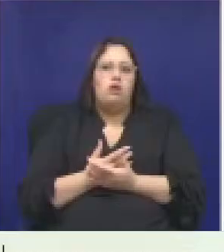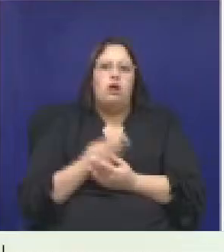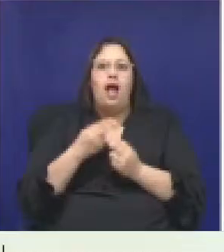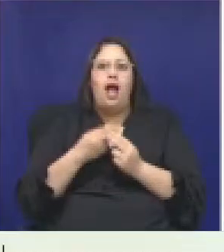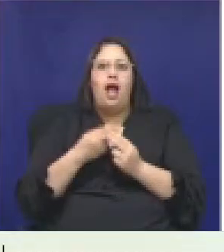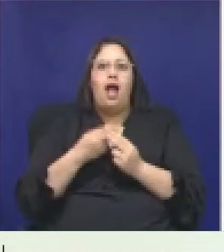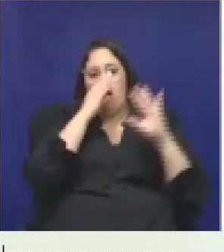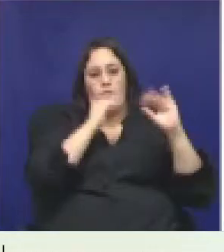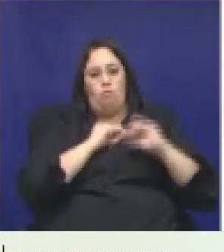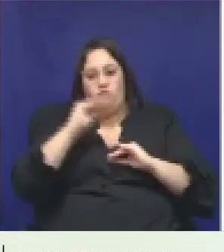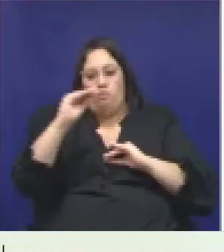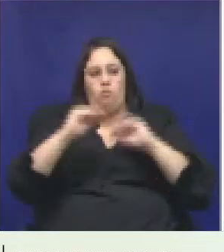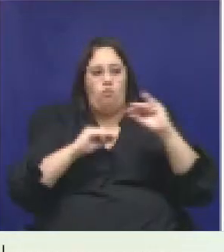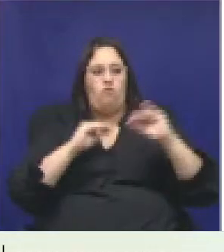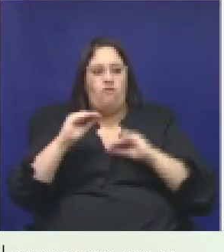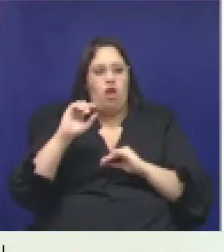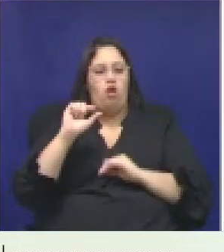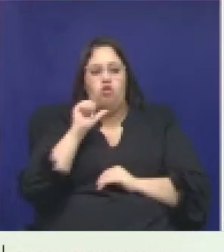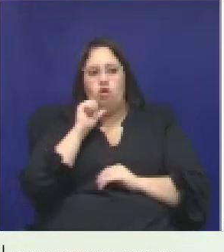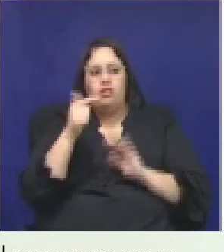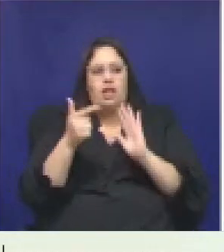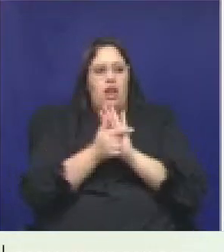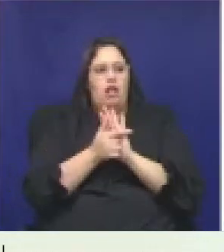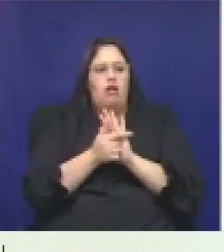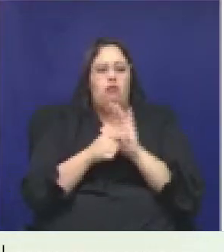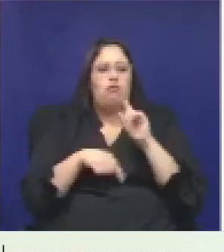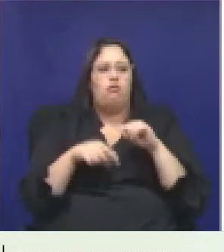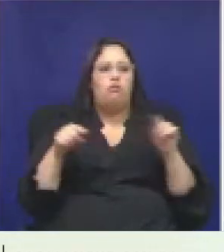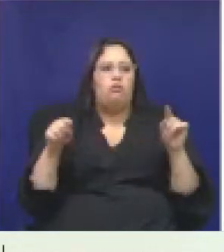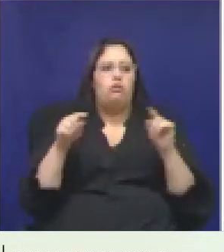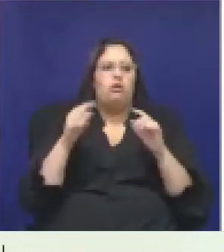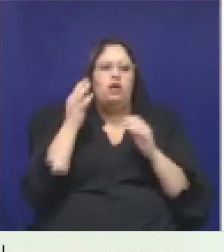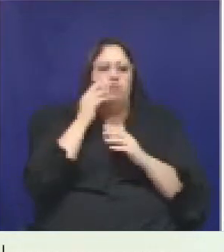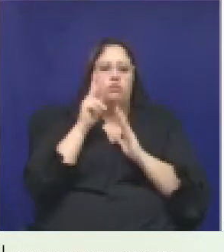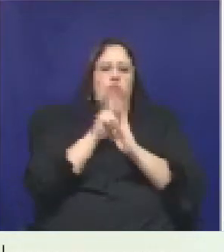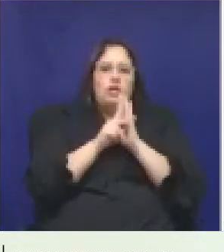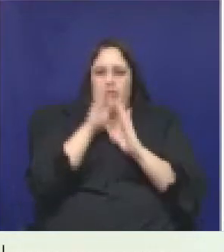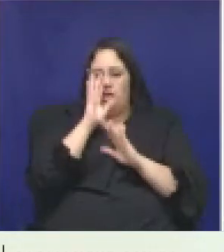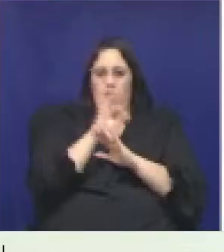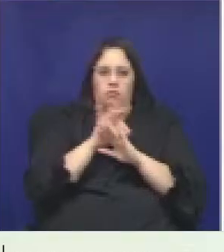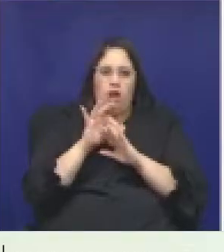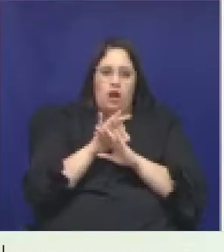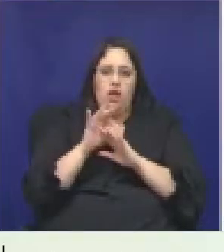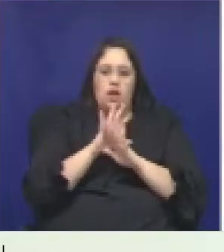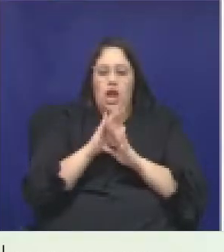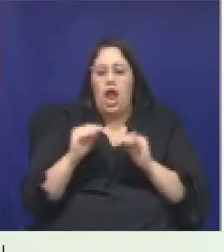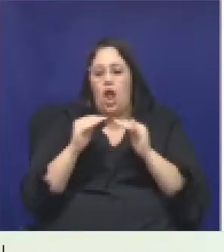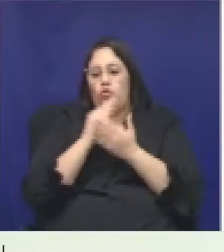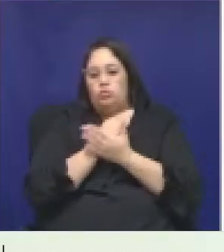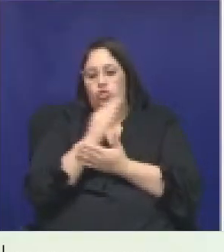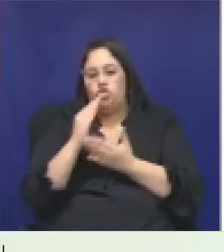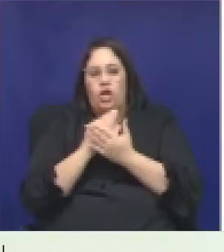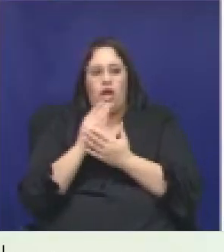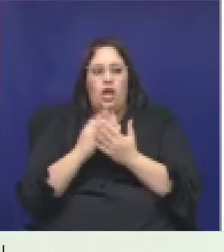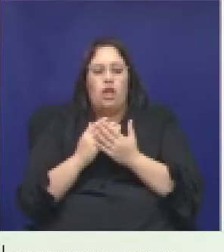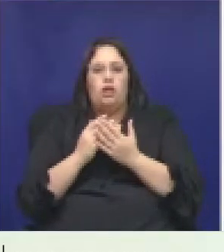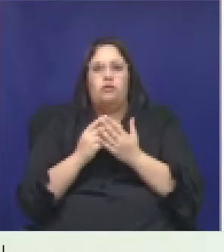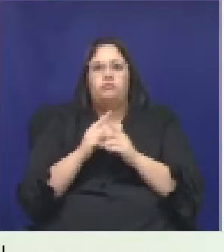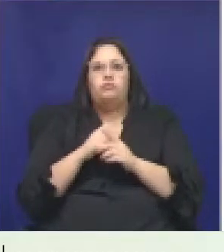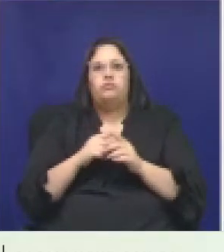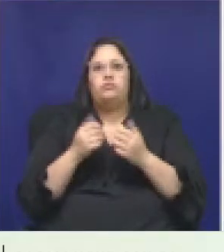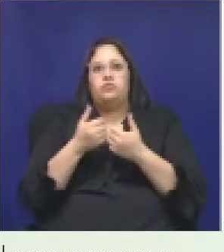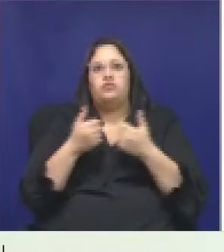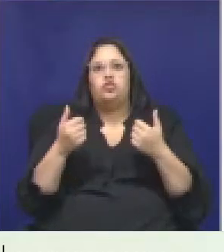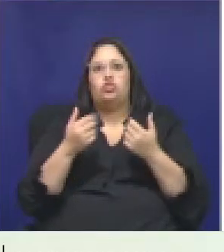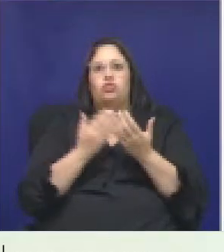illegal immigration patterns which impact various aspects of government policy and planning. The equitable shared distribution of the division of